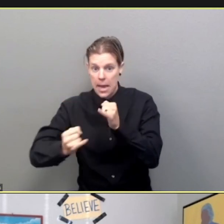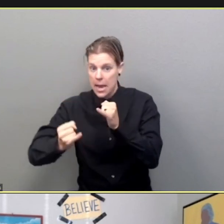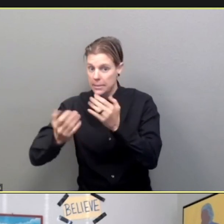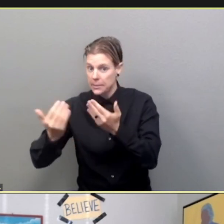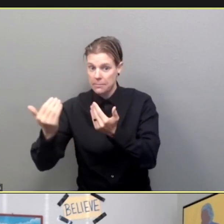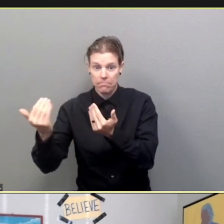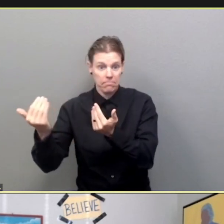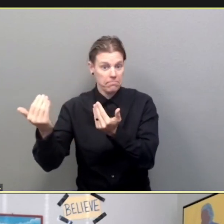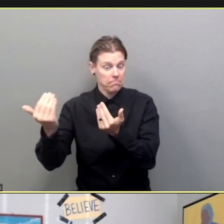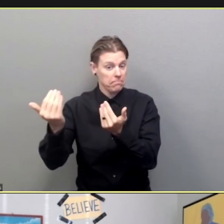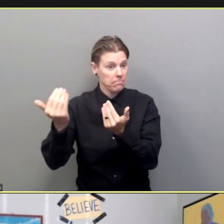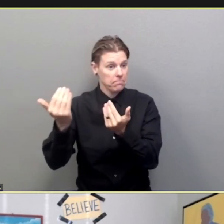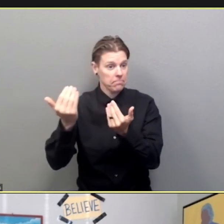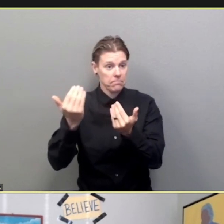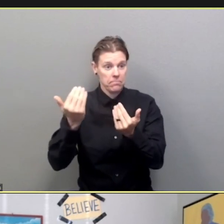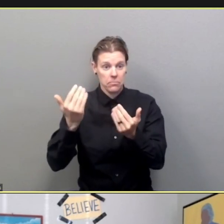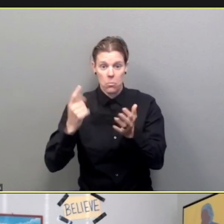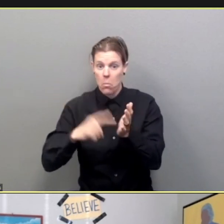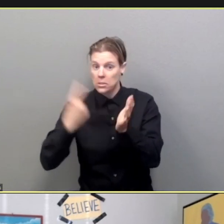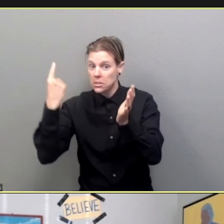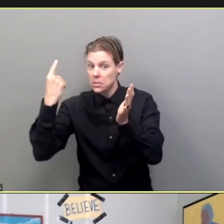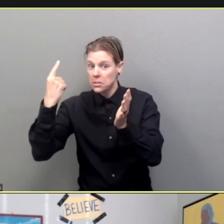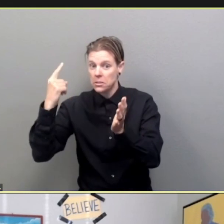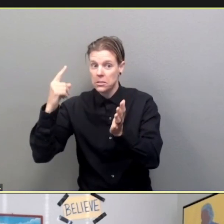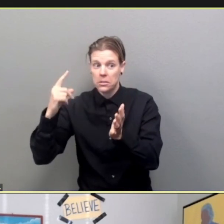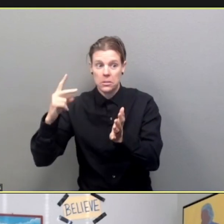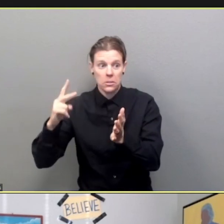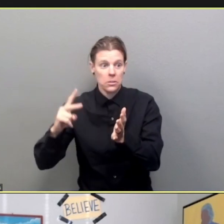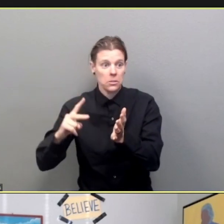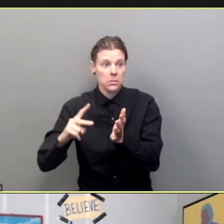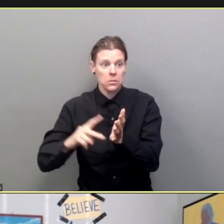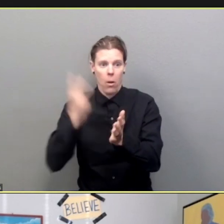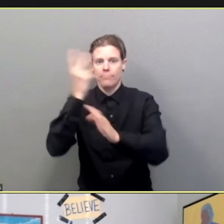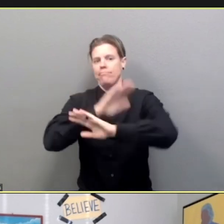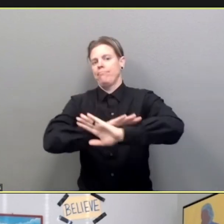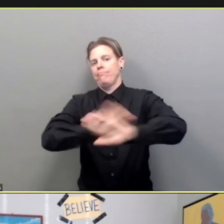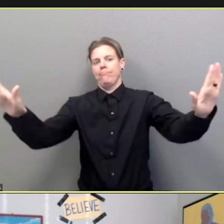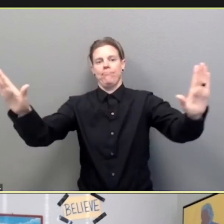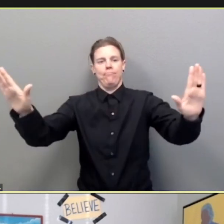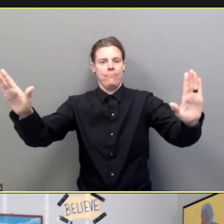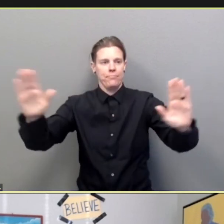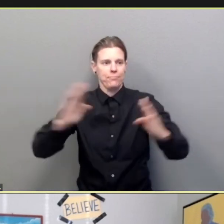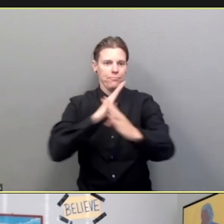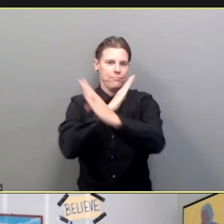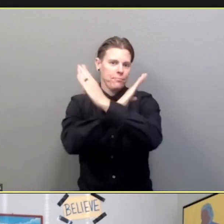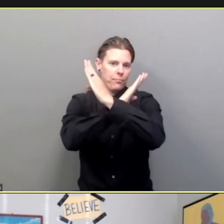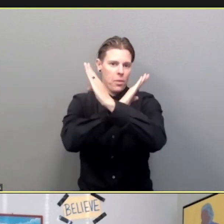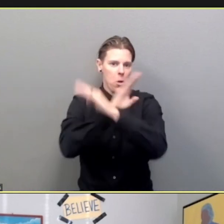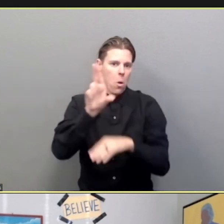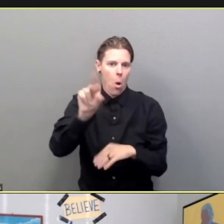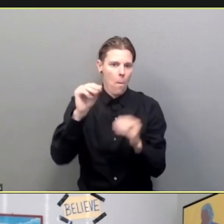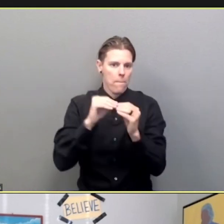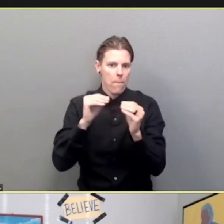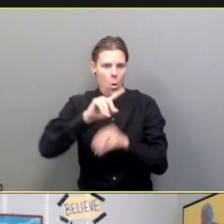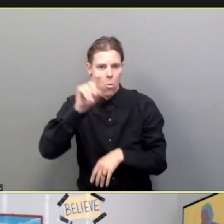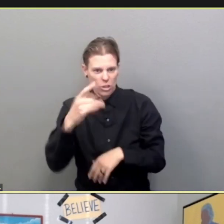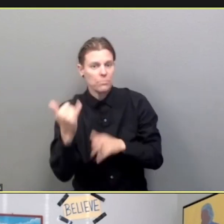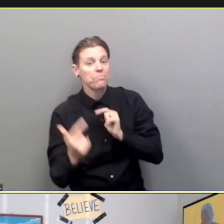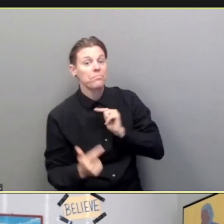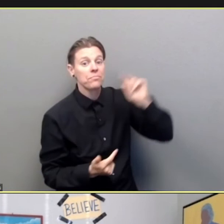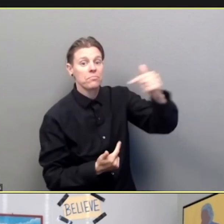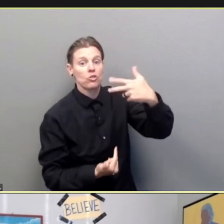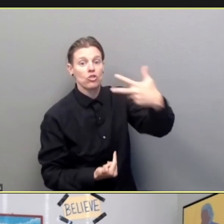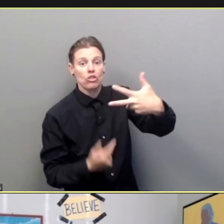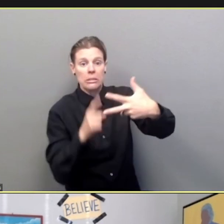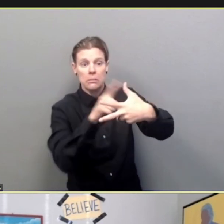Going once, going twice. Okay, with that, I think we'll turn it back over to our principals for final comments. I think we'll go in the order